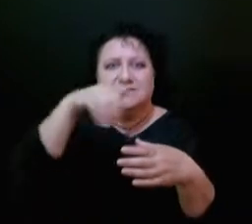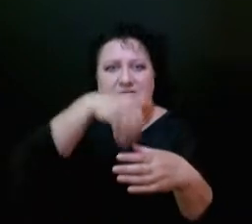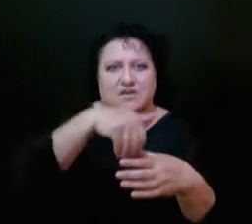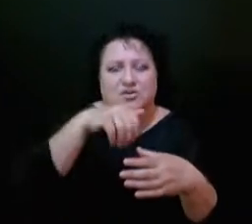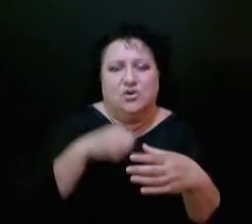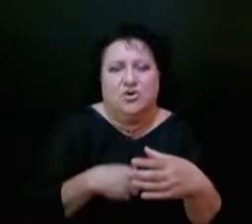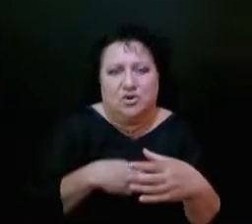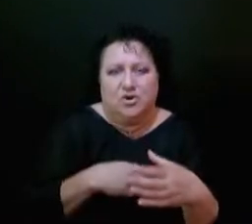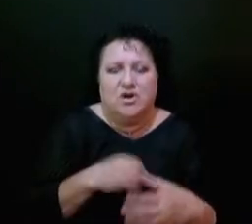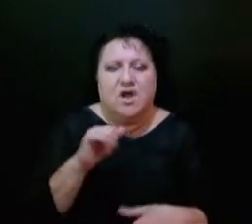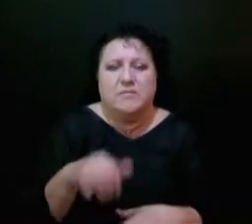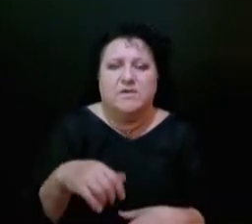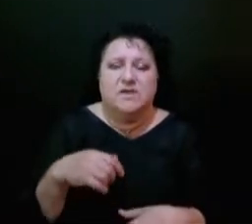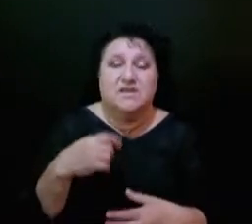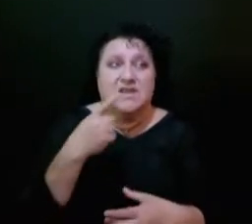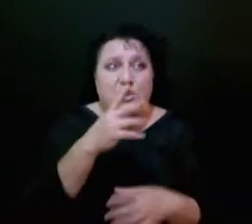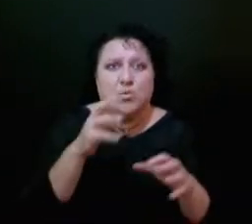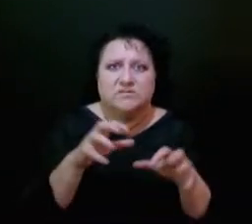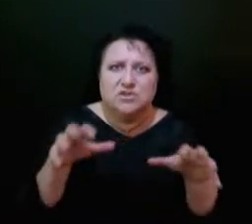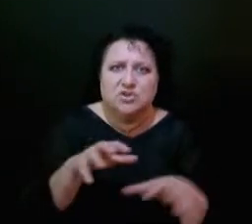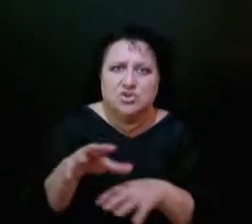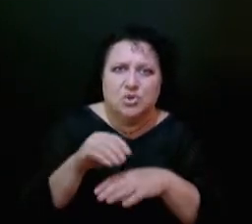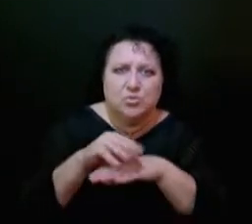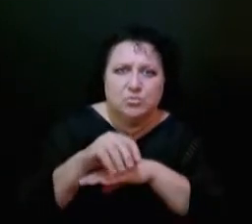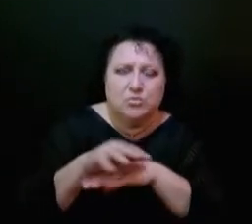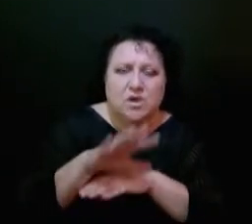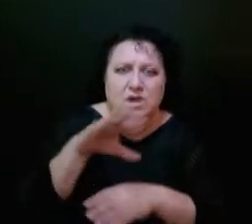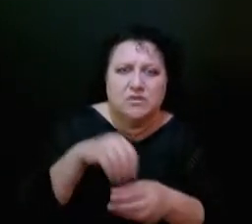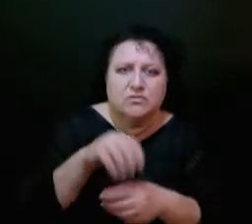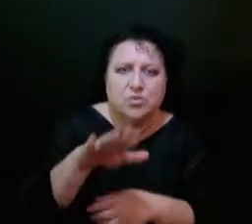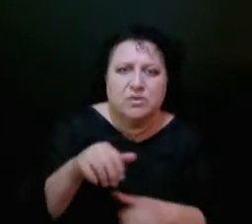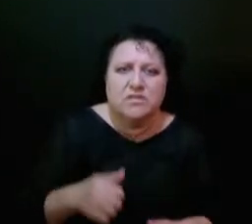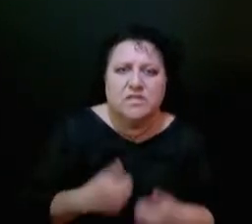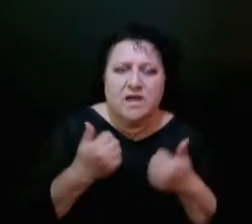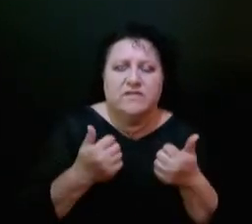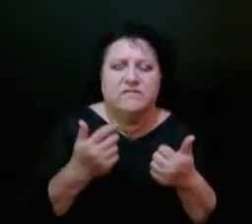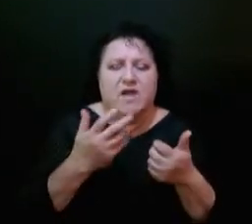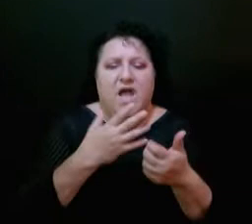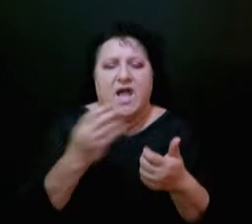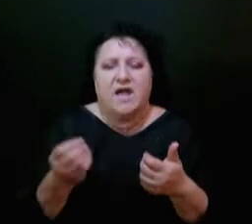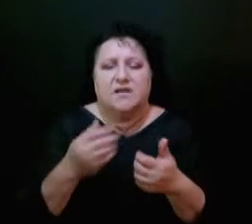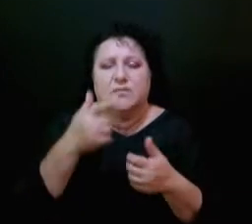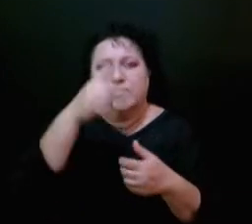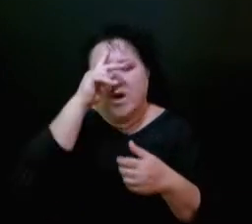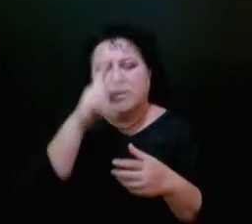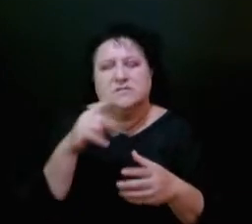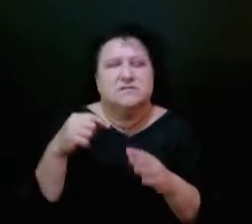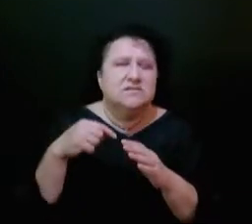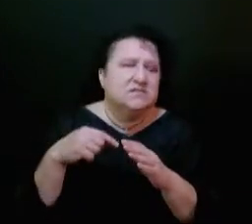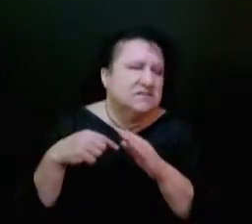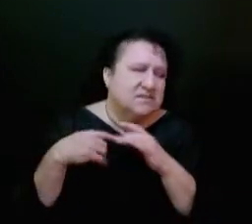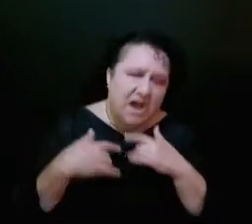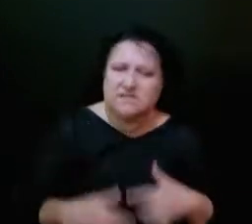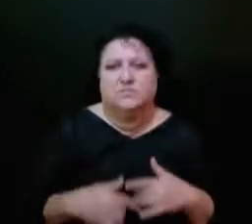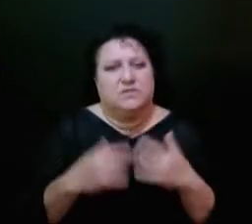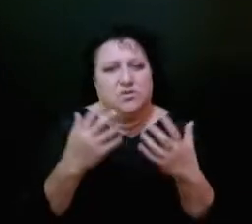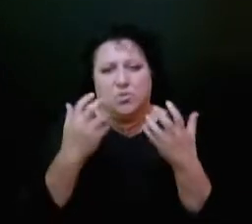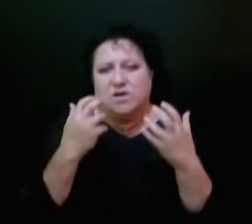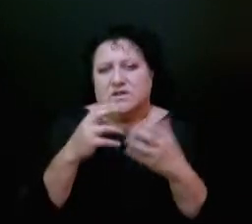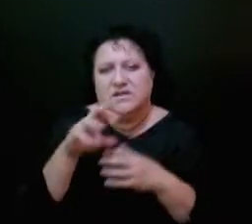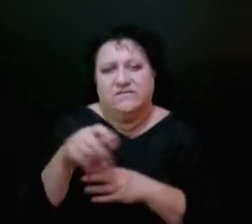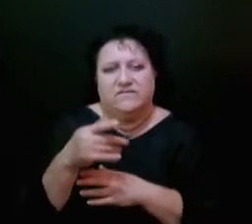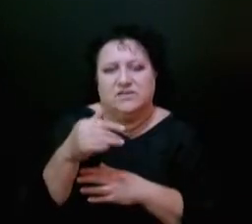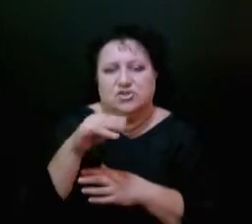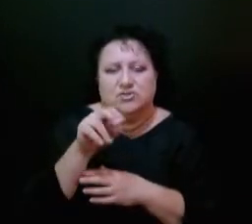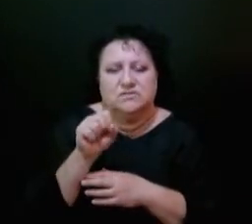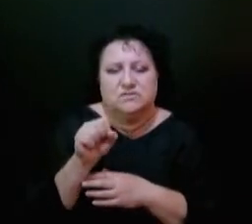for celebration. And Paul desperately wanted the Ephesians to understand that. He desperately wanted it. And if you are here on Mother's